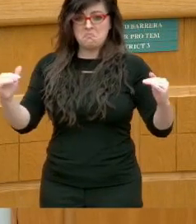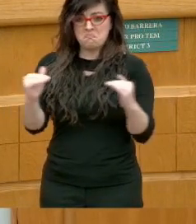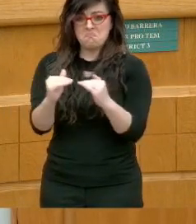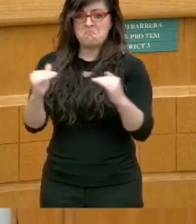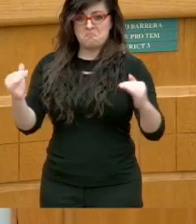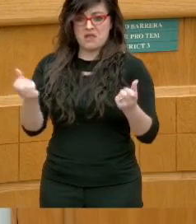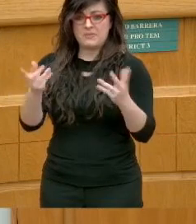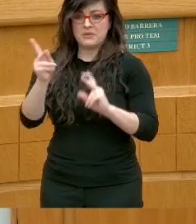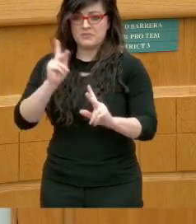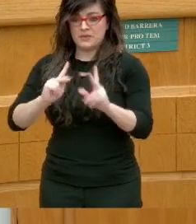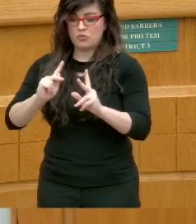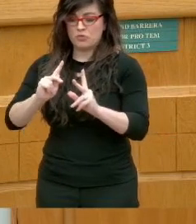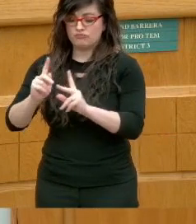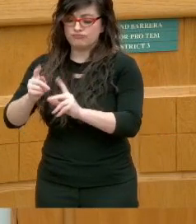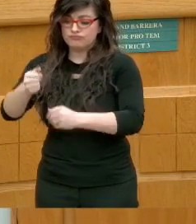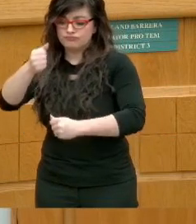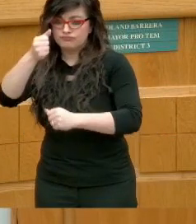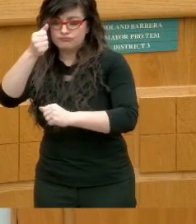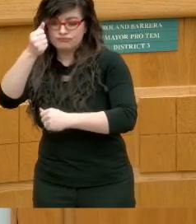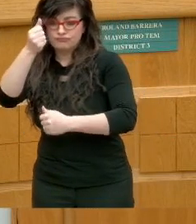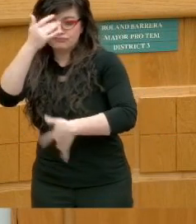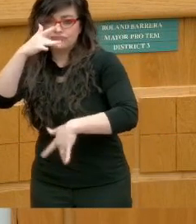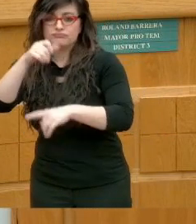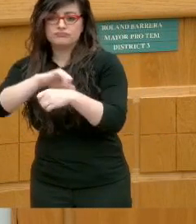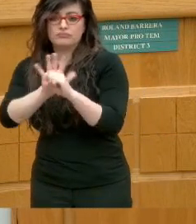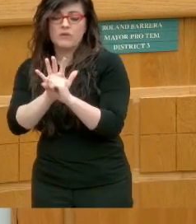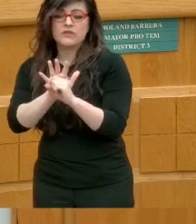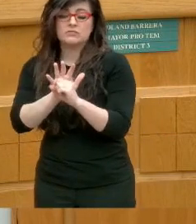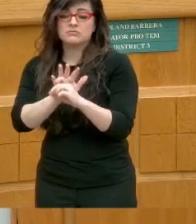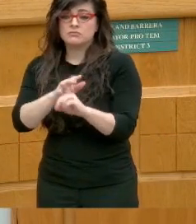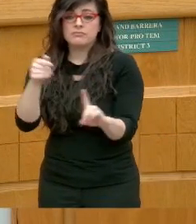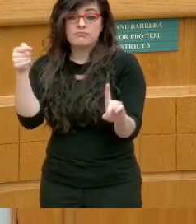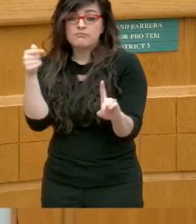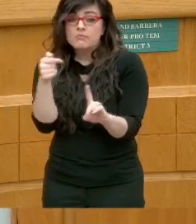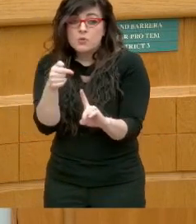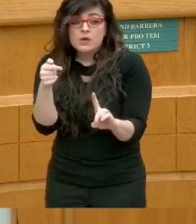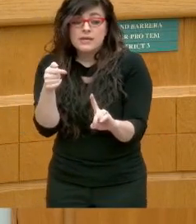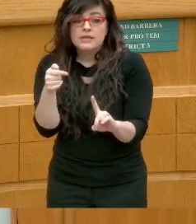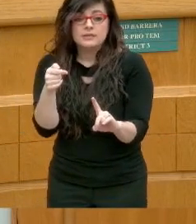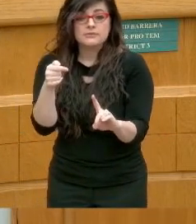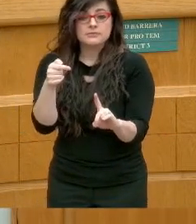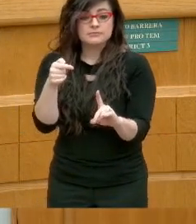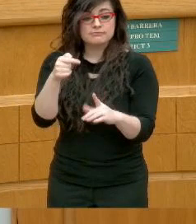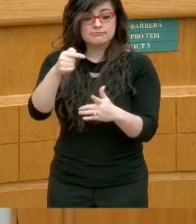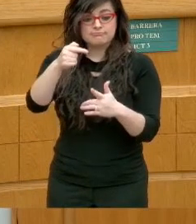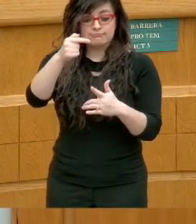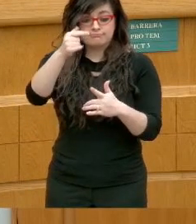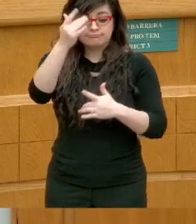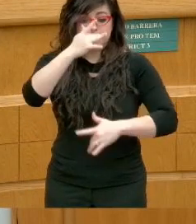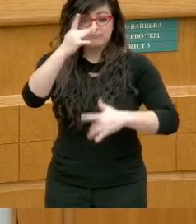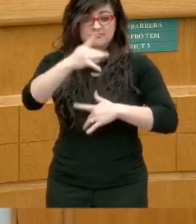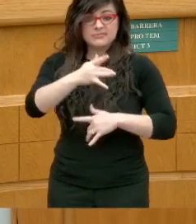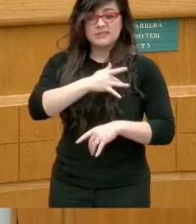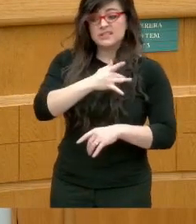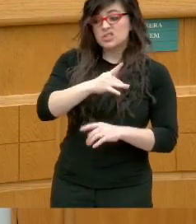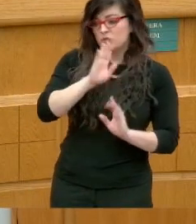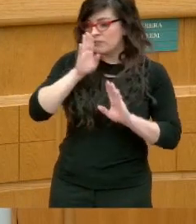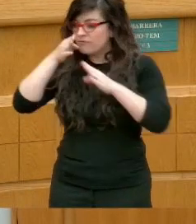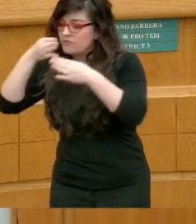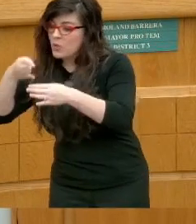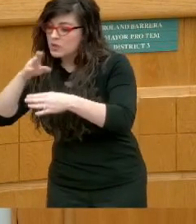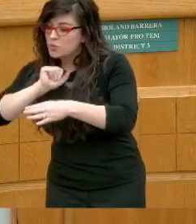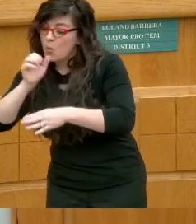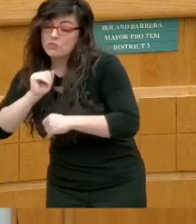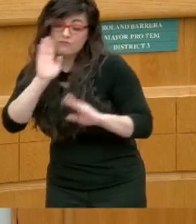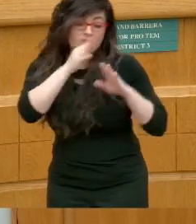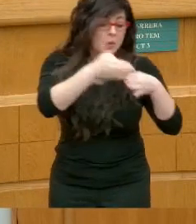persons that have had or have COVID. And so the message is that the virus doesn't pick one age group over another. Any and